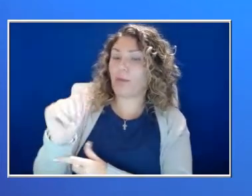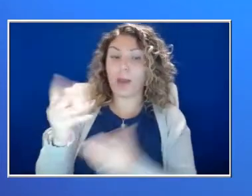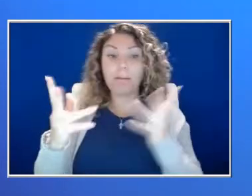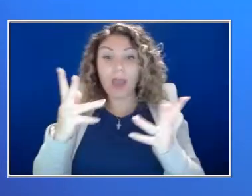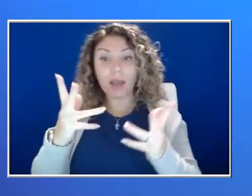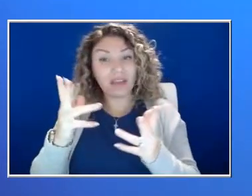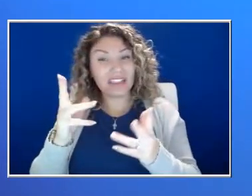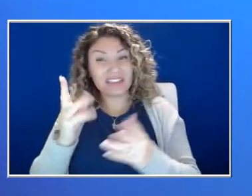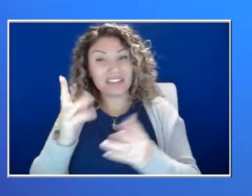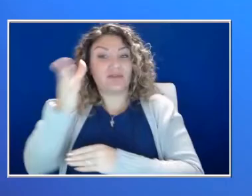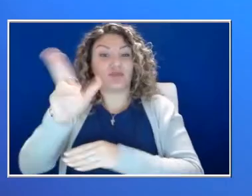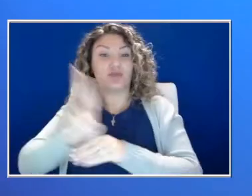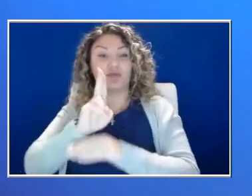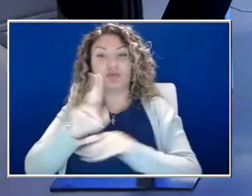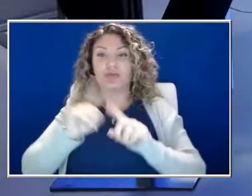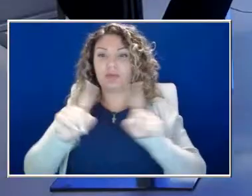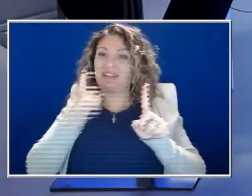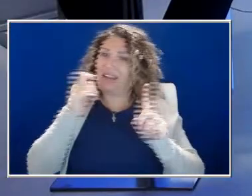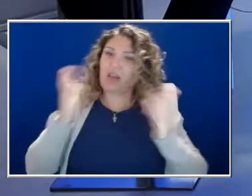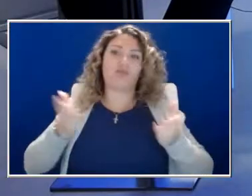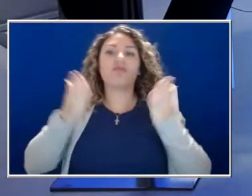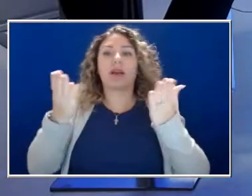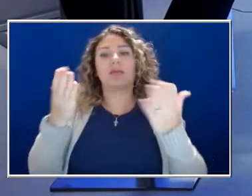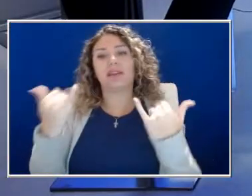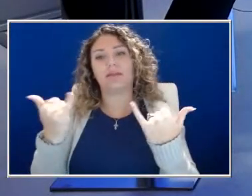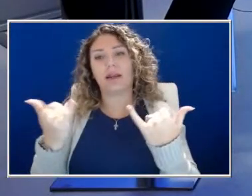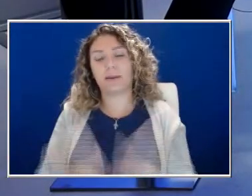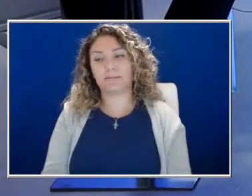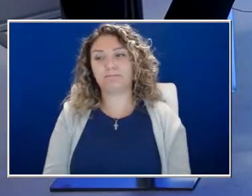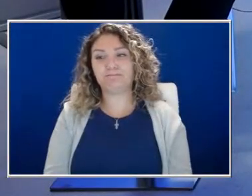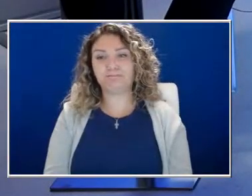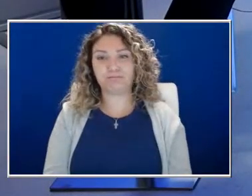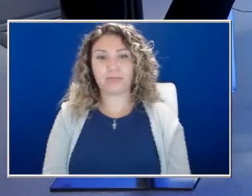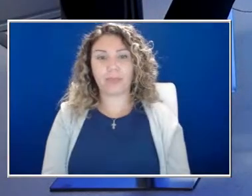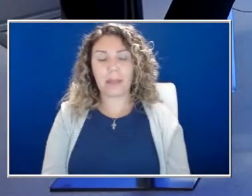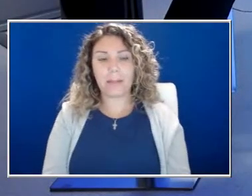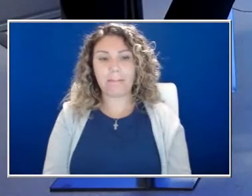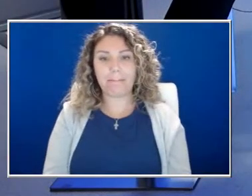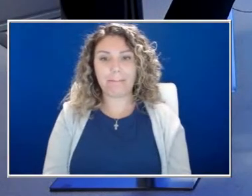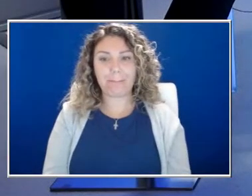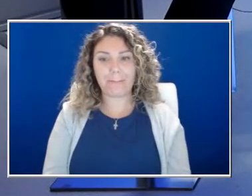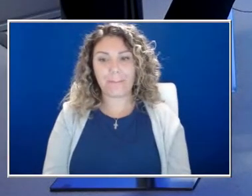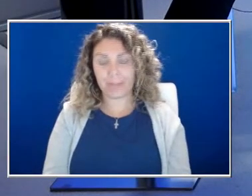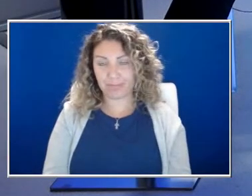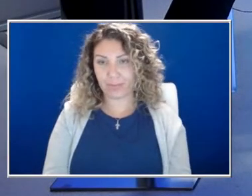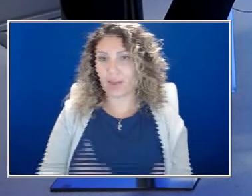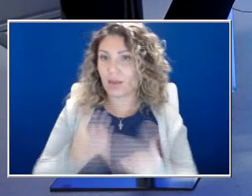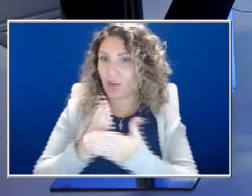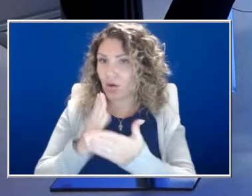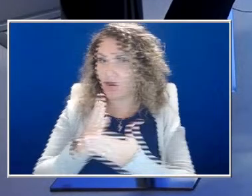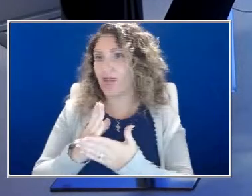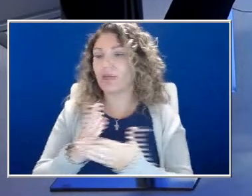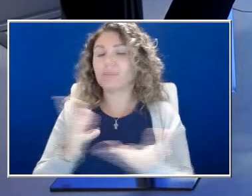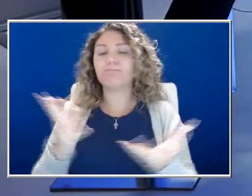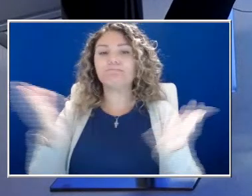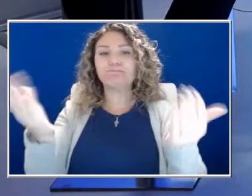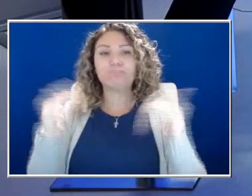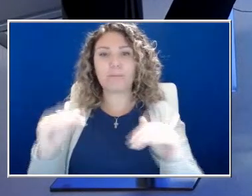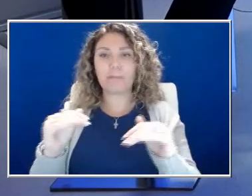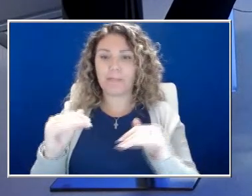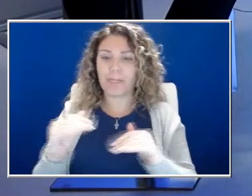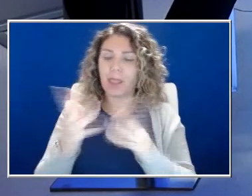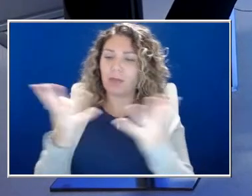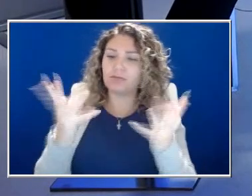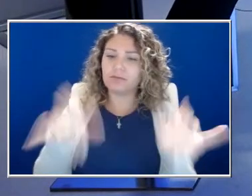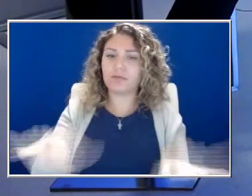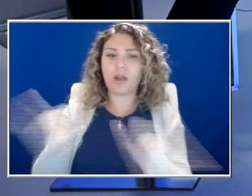are not recommending it right now for that. All right. And question from Yen Liang. What are the common organs that multiple myeloma